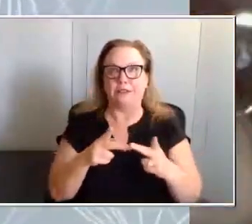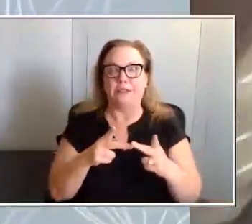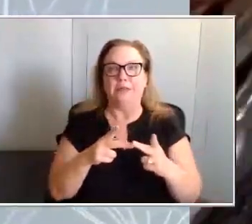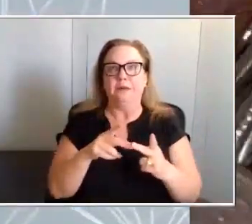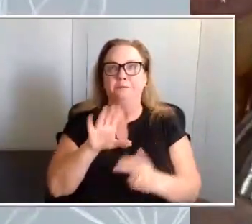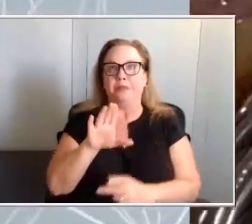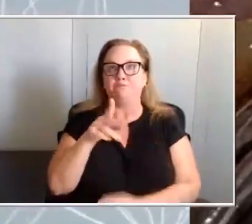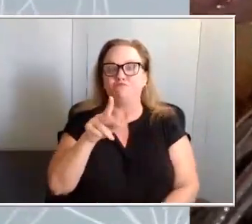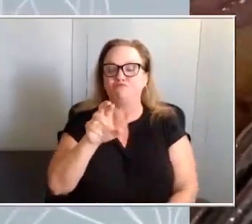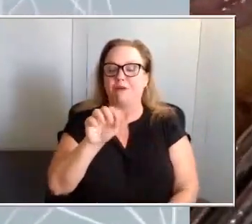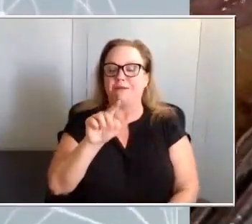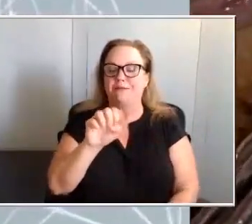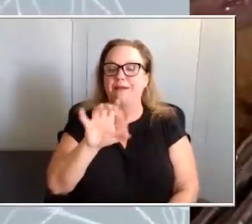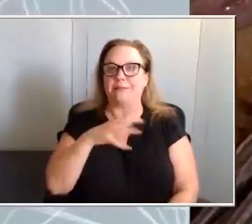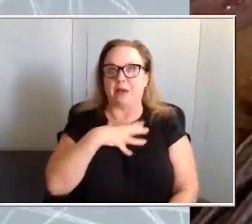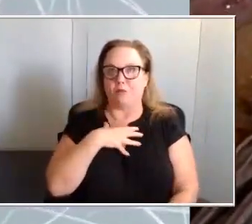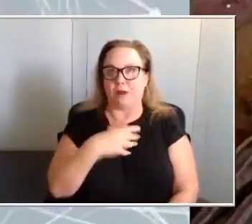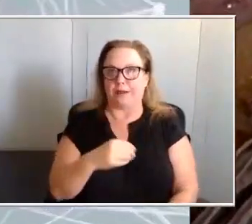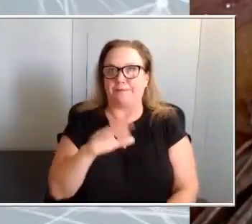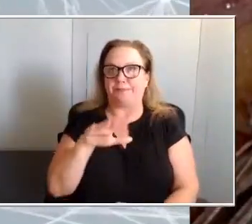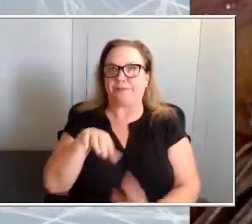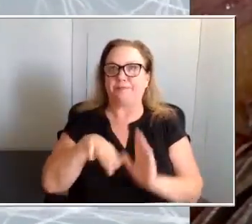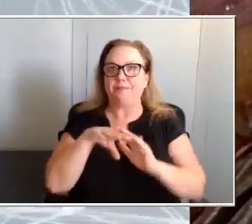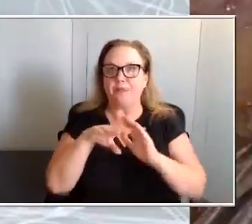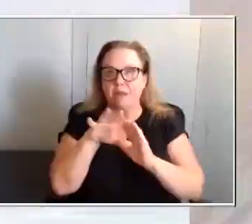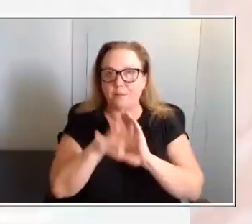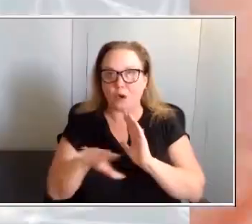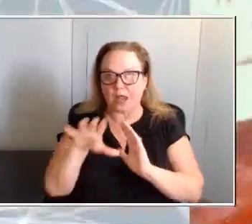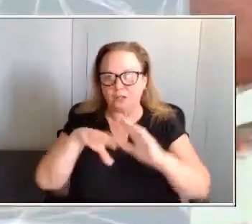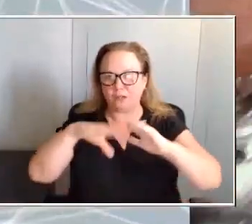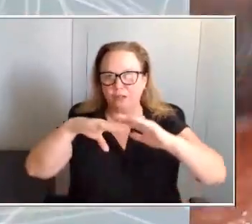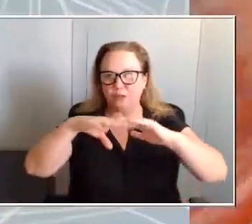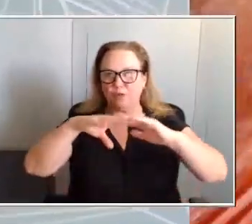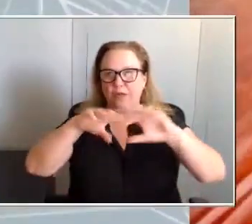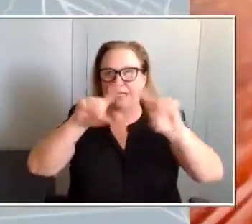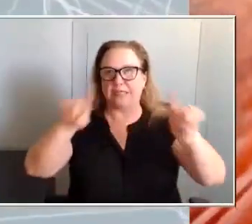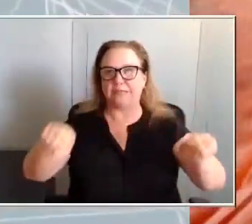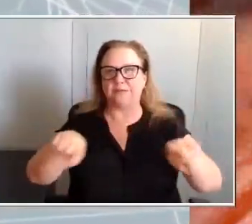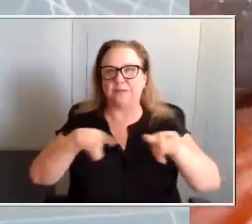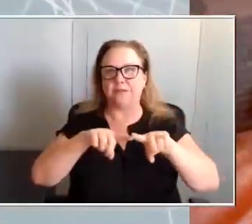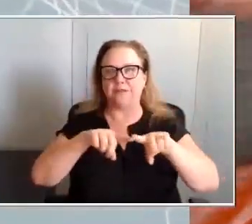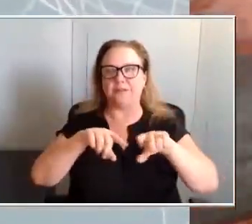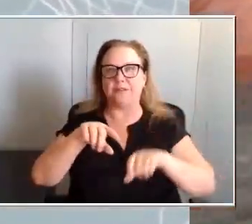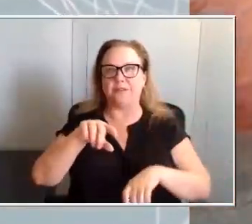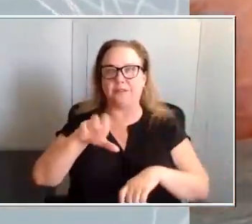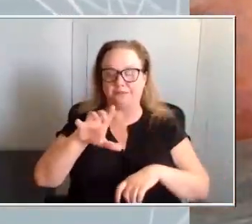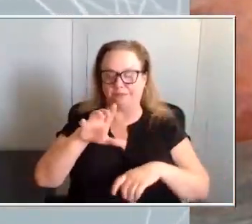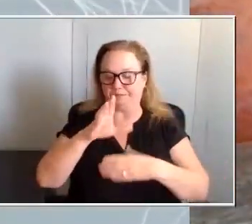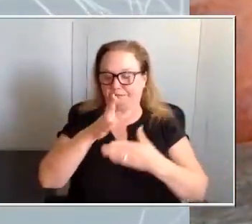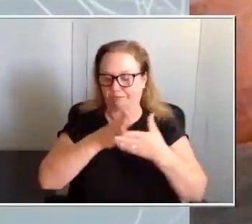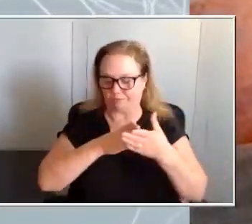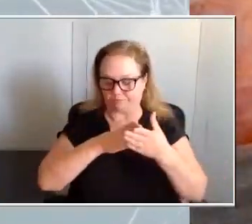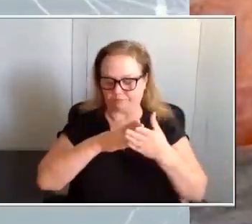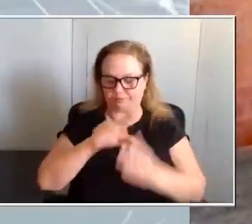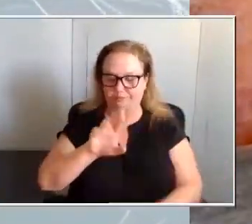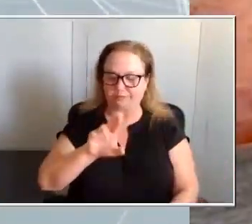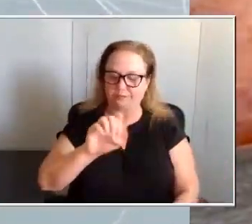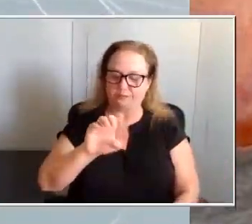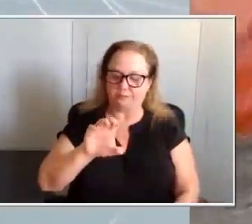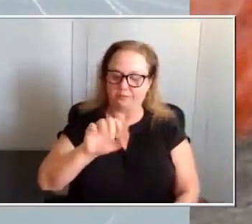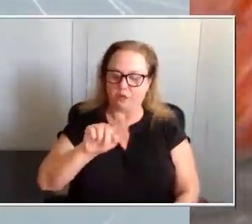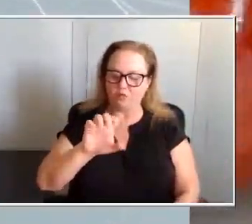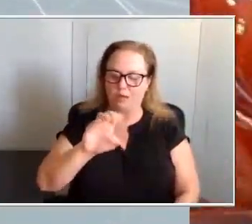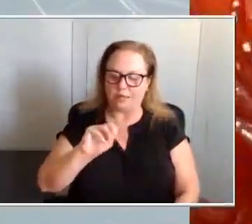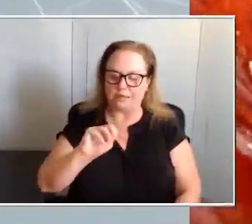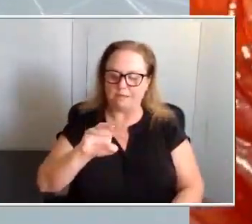that right? So the prostate's actually on the upper edge of the screen, and what I'm doing, at least at this part, is releasing the rectum from the prostate. Okay. The prostate now